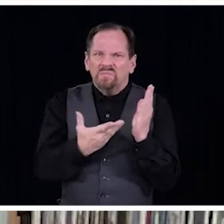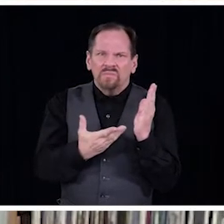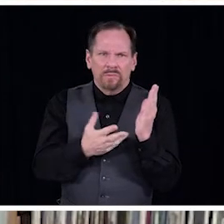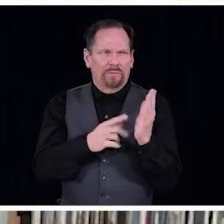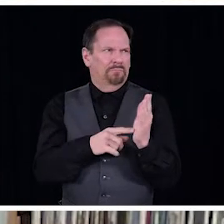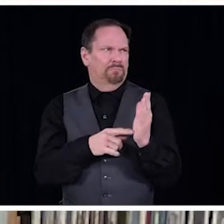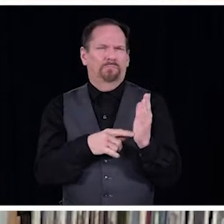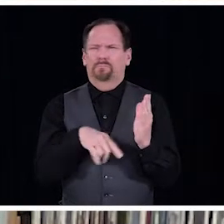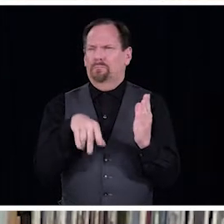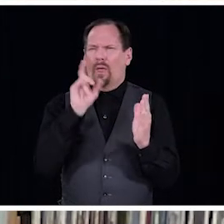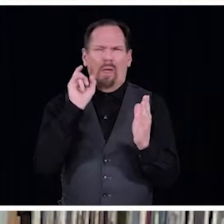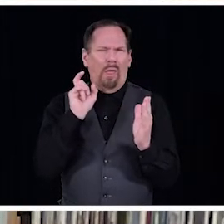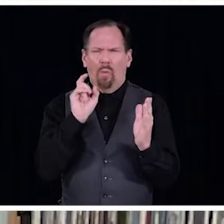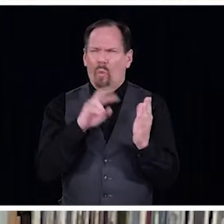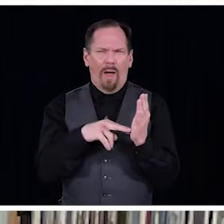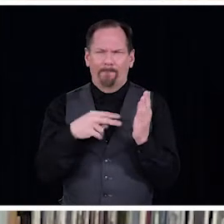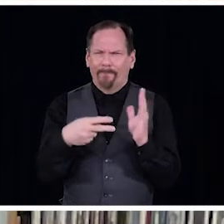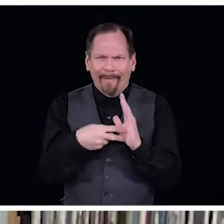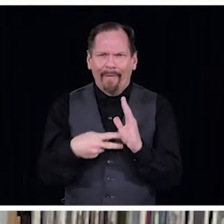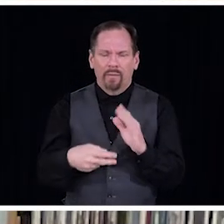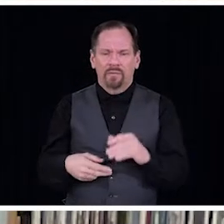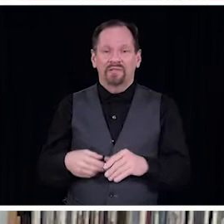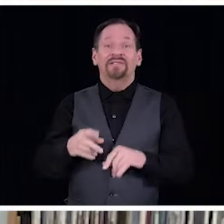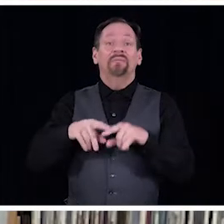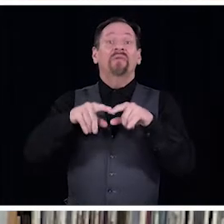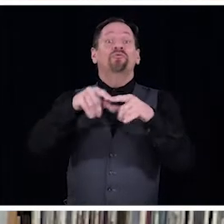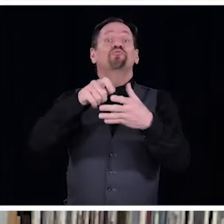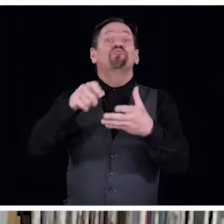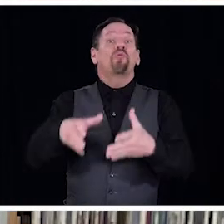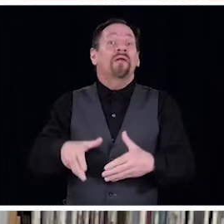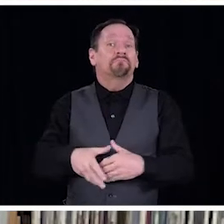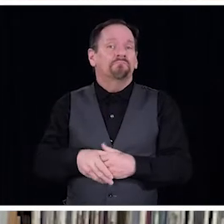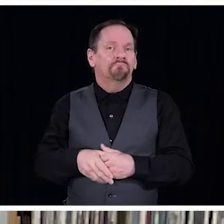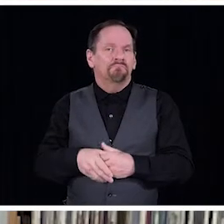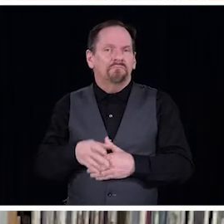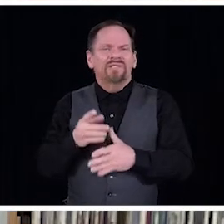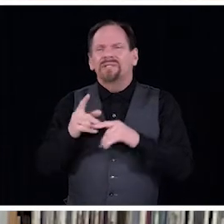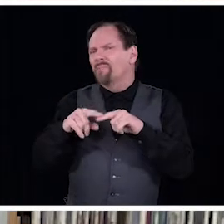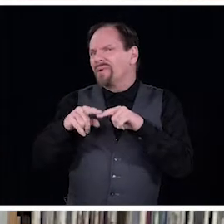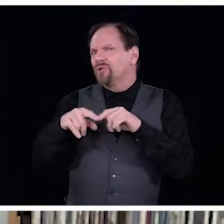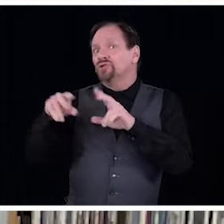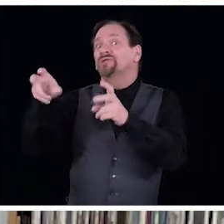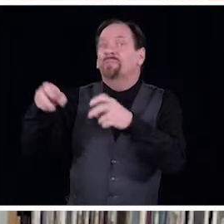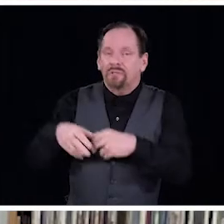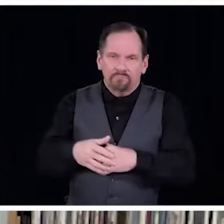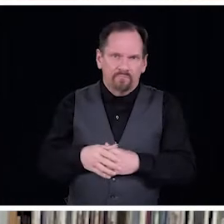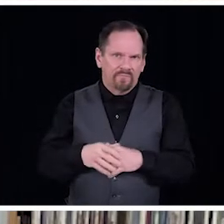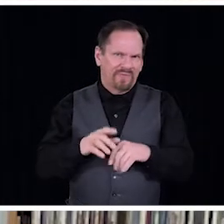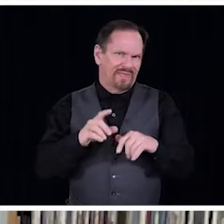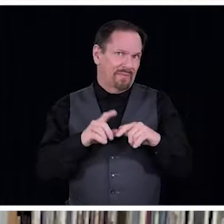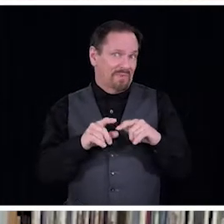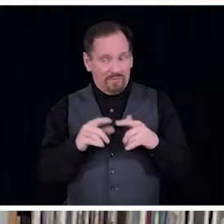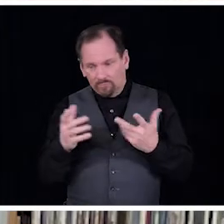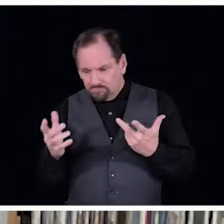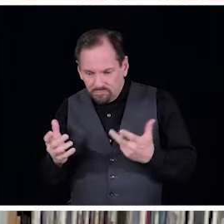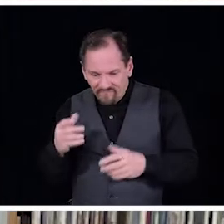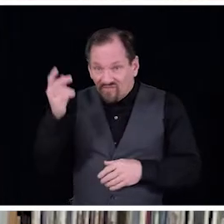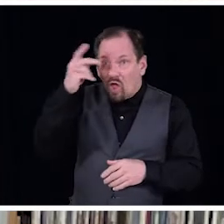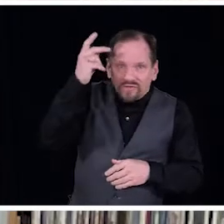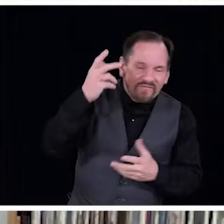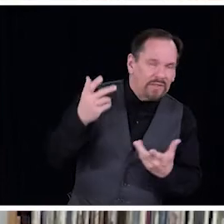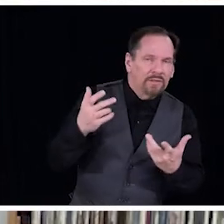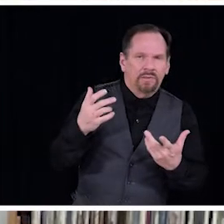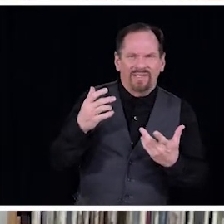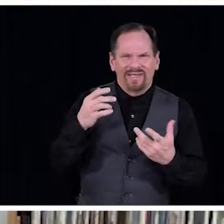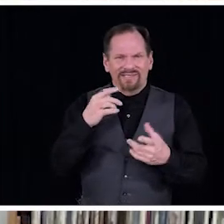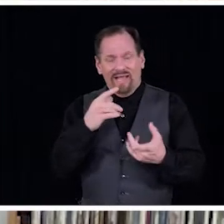absurd. What does the author intend? What is this book about? What is the genre? Is it philosophy? Is it film